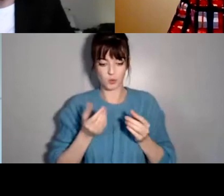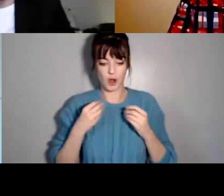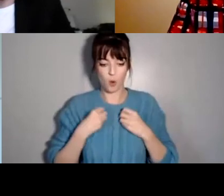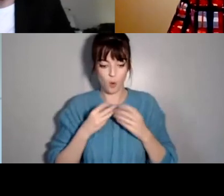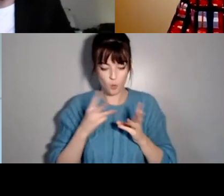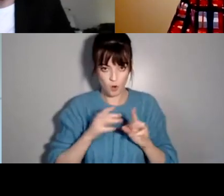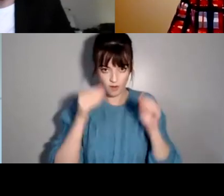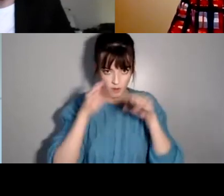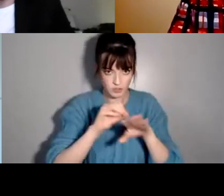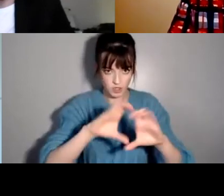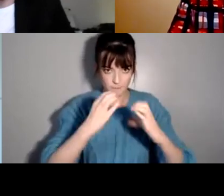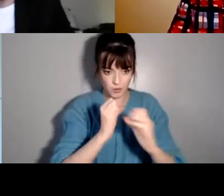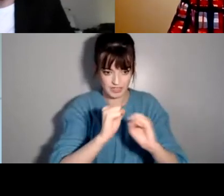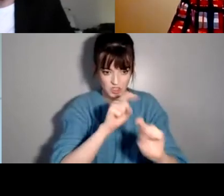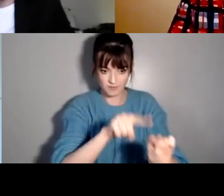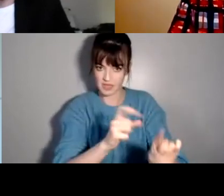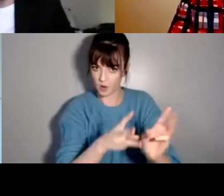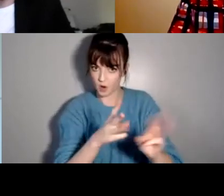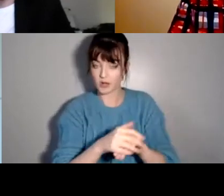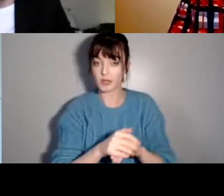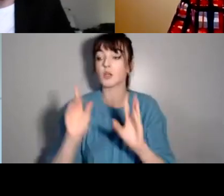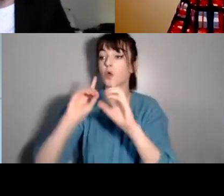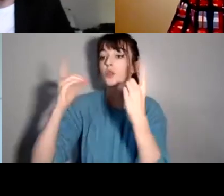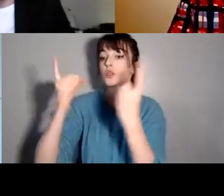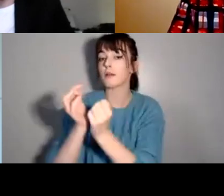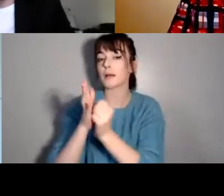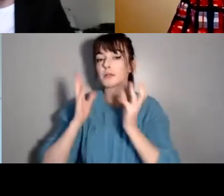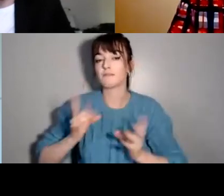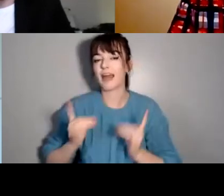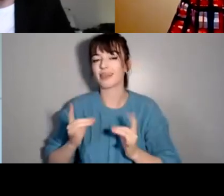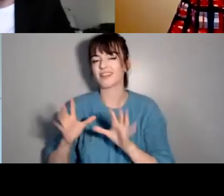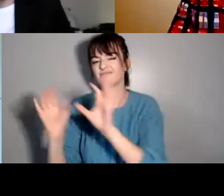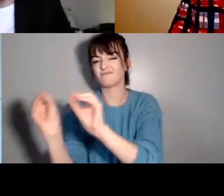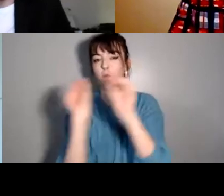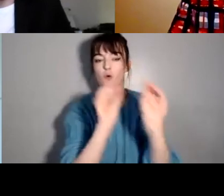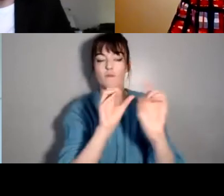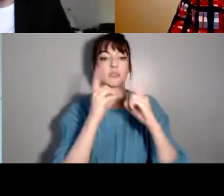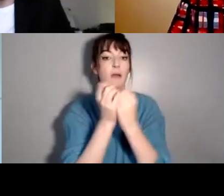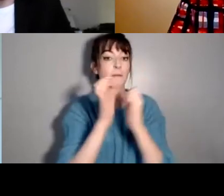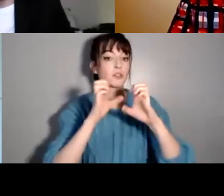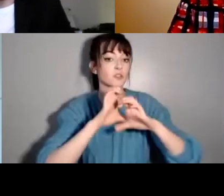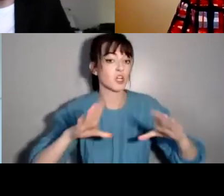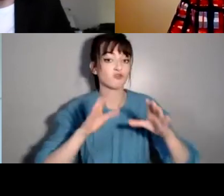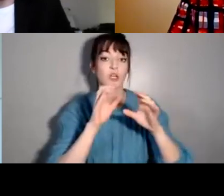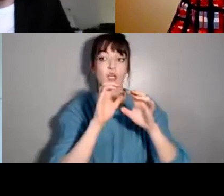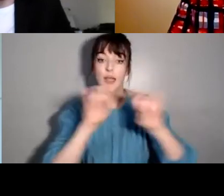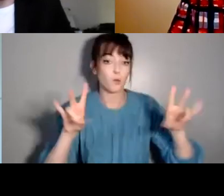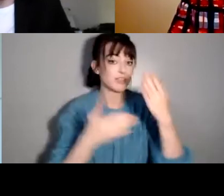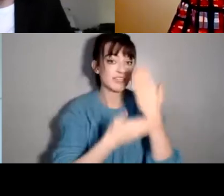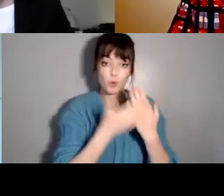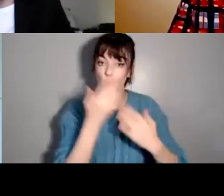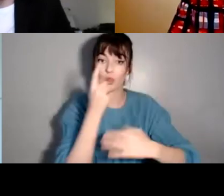Department of moving away from the Department of Health to the Department of Children, Equality, Youth,